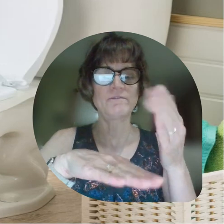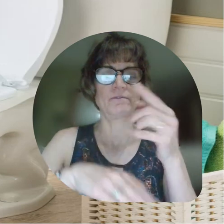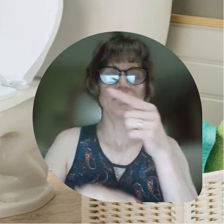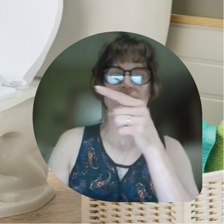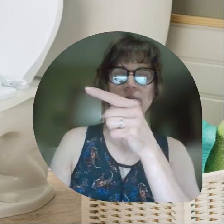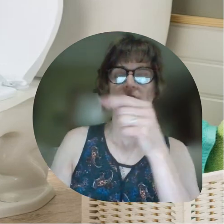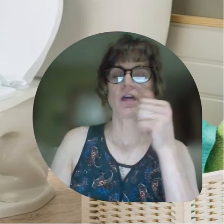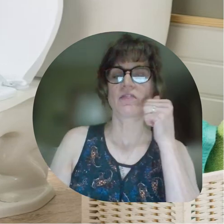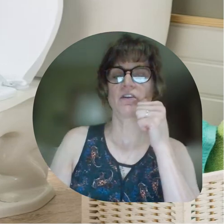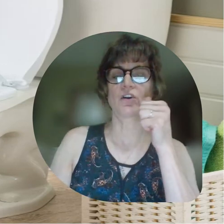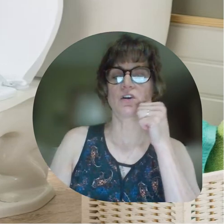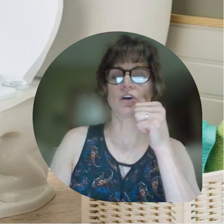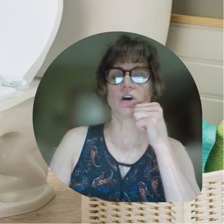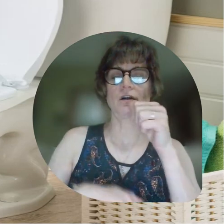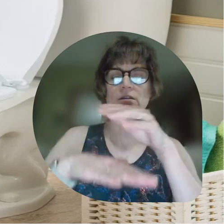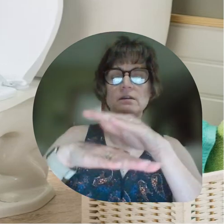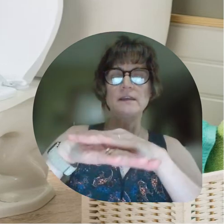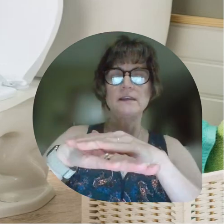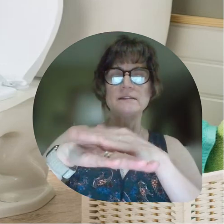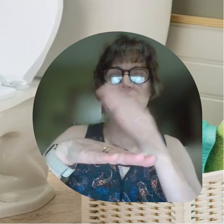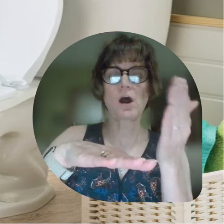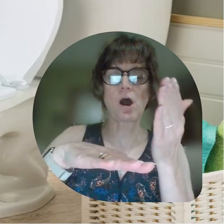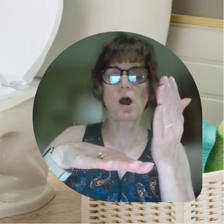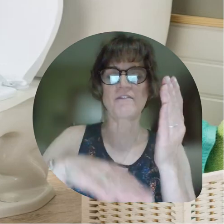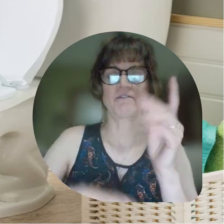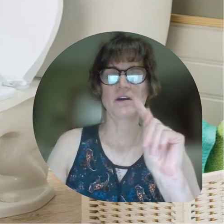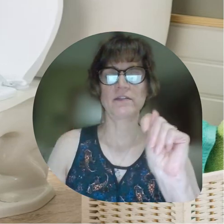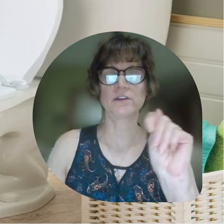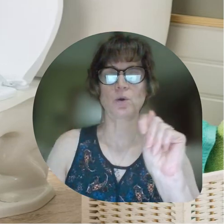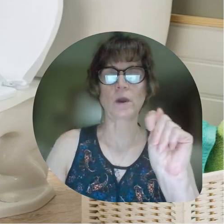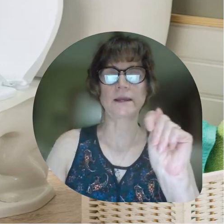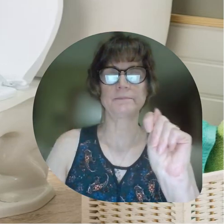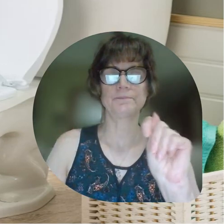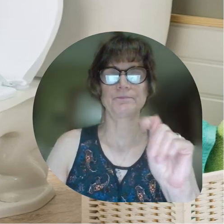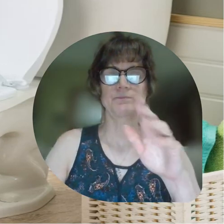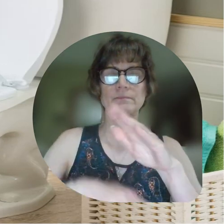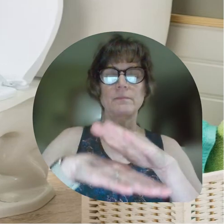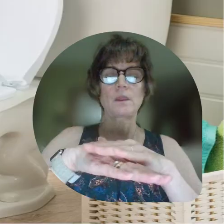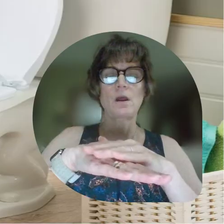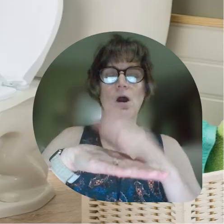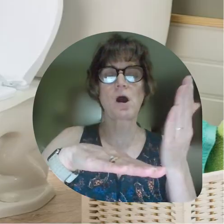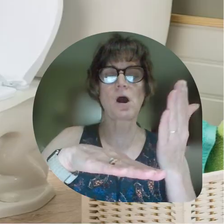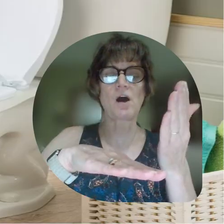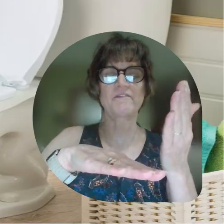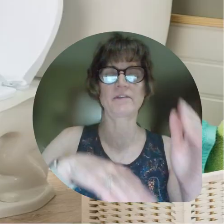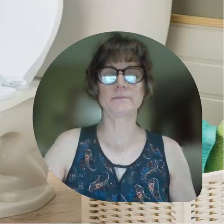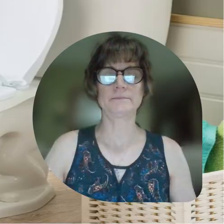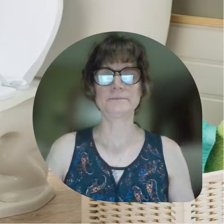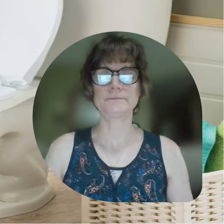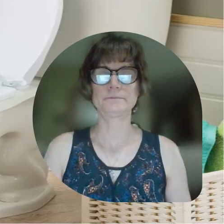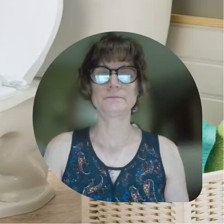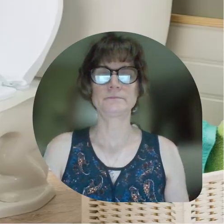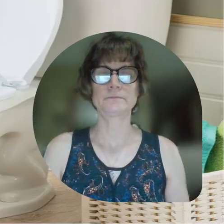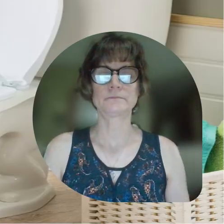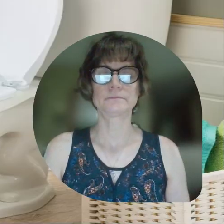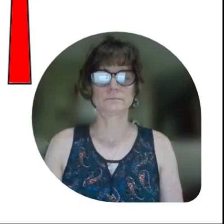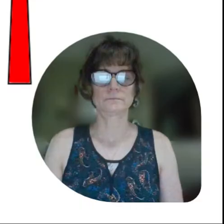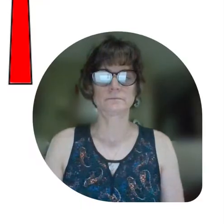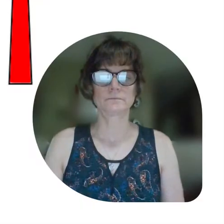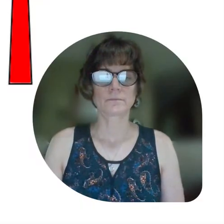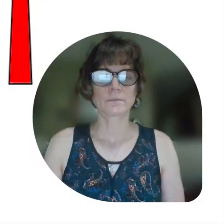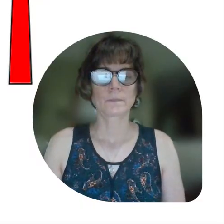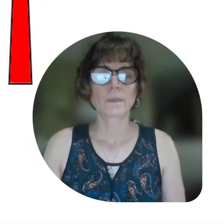Off. The girl is off the toilet. Off.